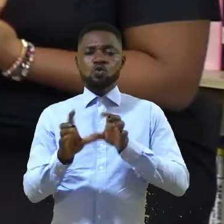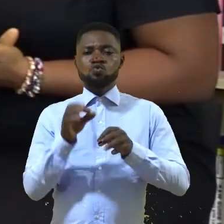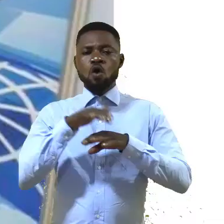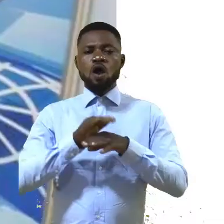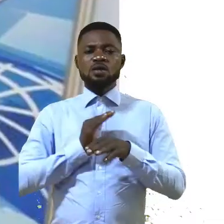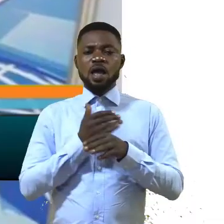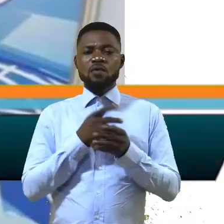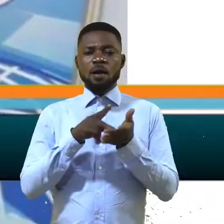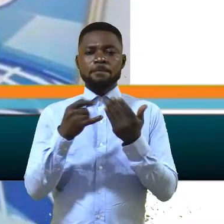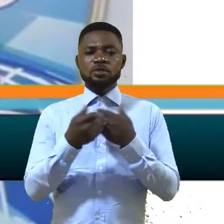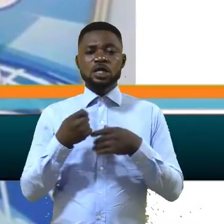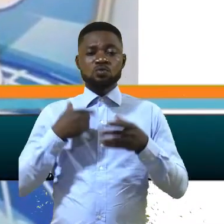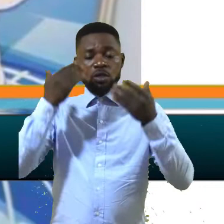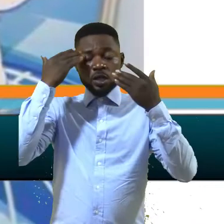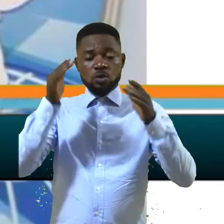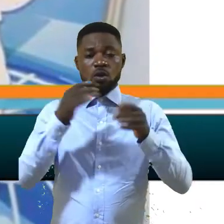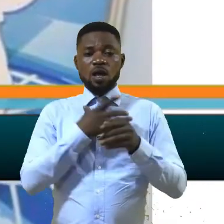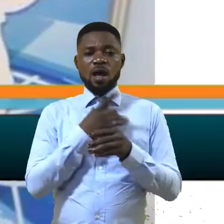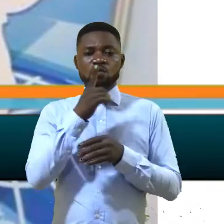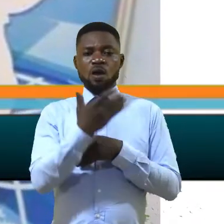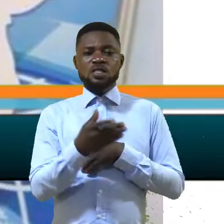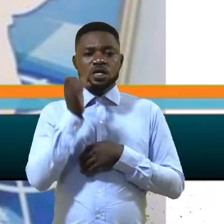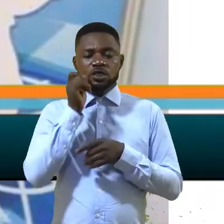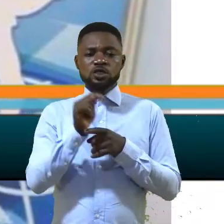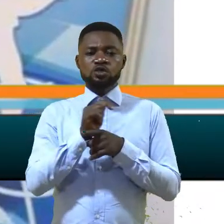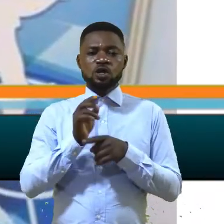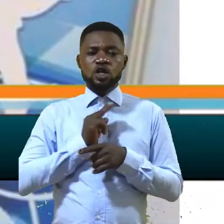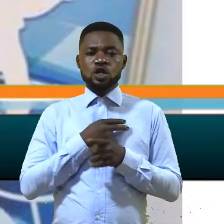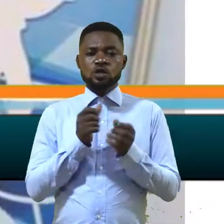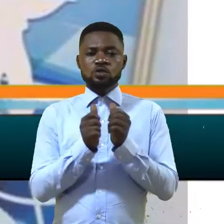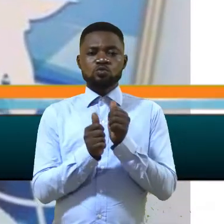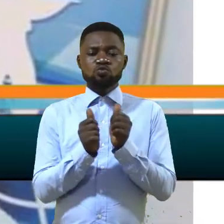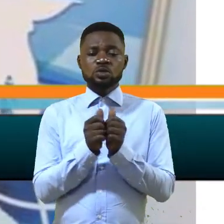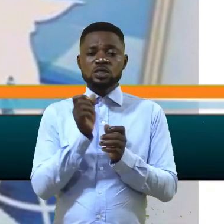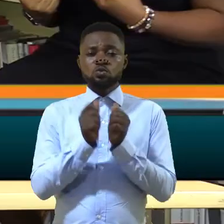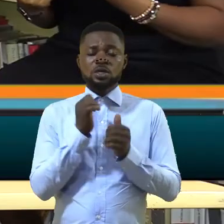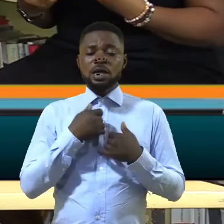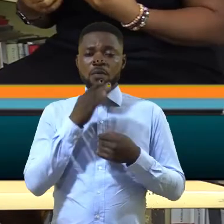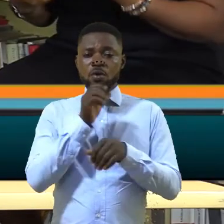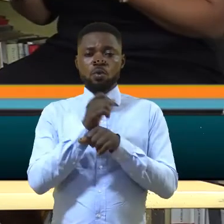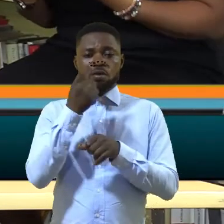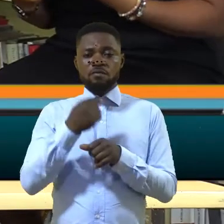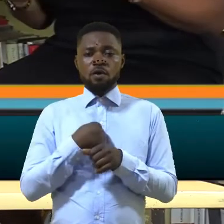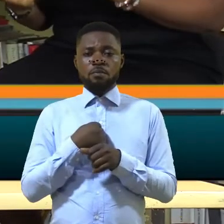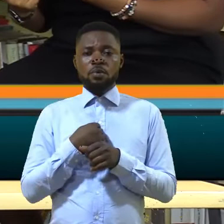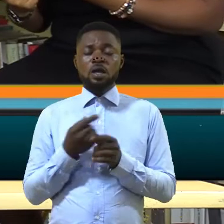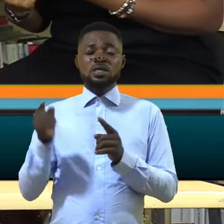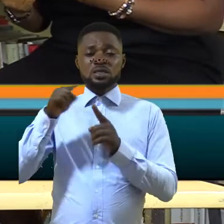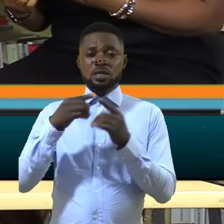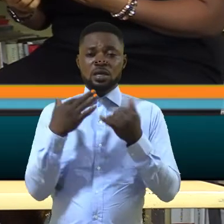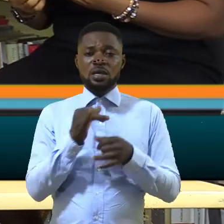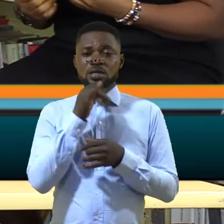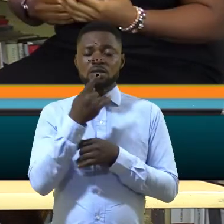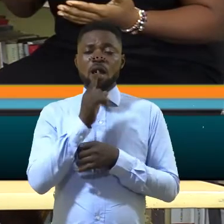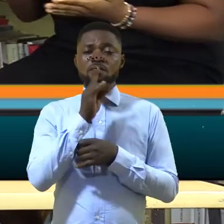our project and we didn't know. And one thing she trained us with, which has been working for me right now, like up to today, is